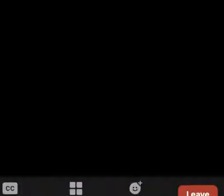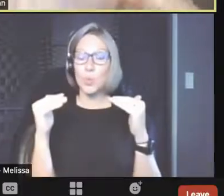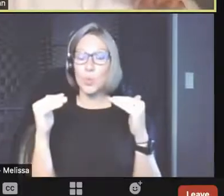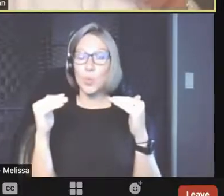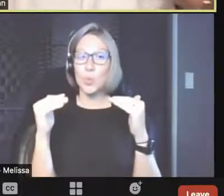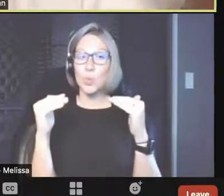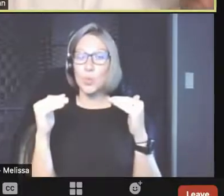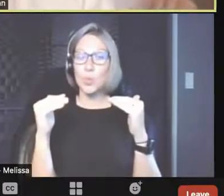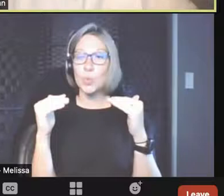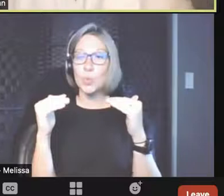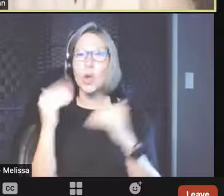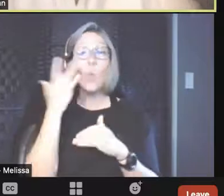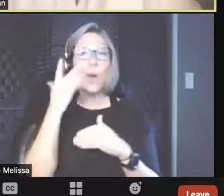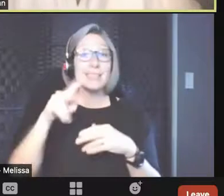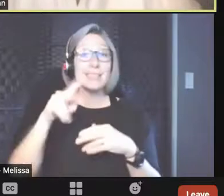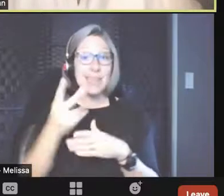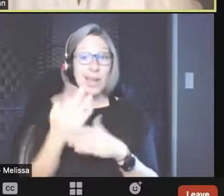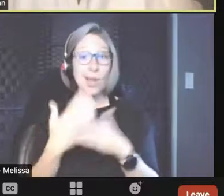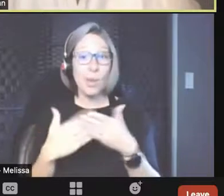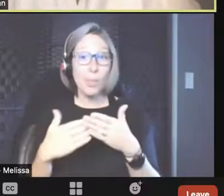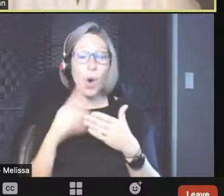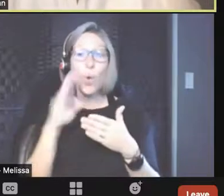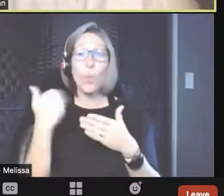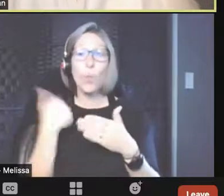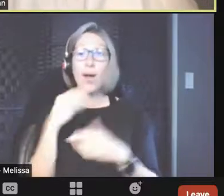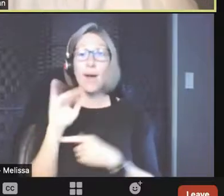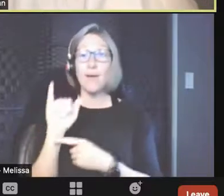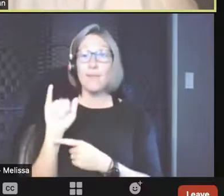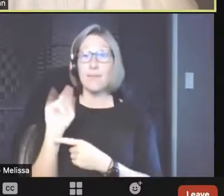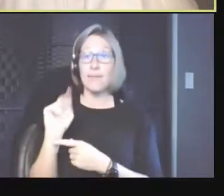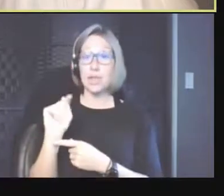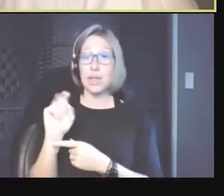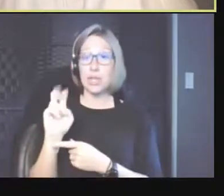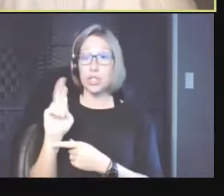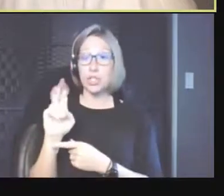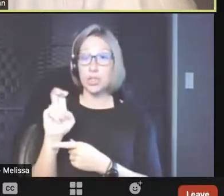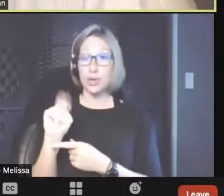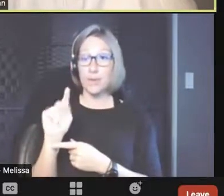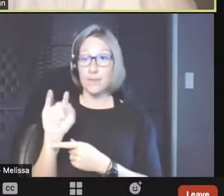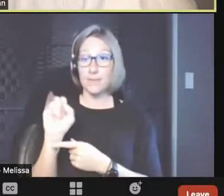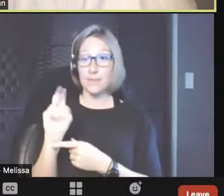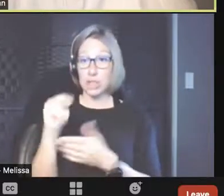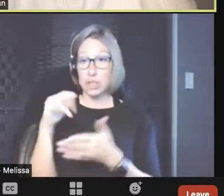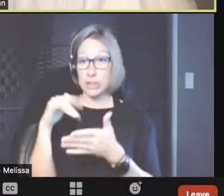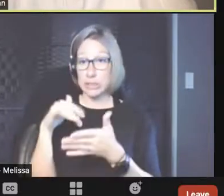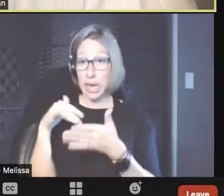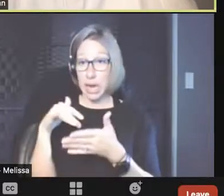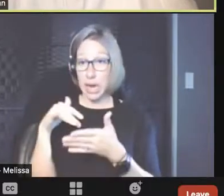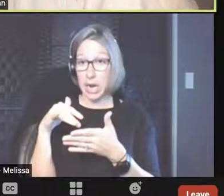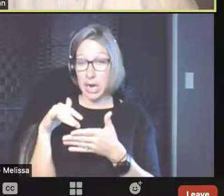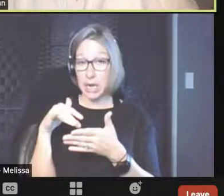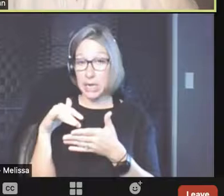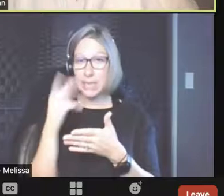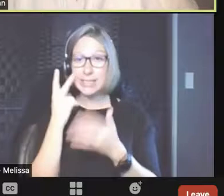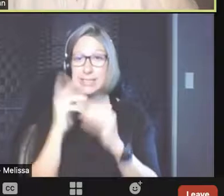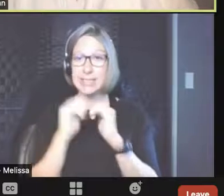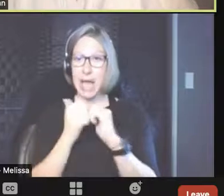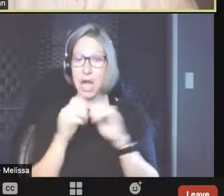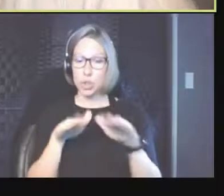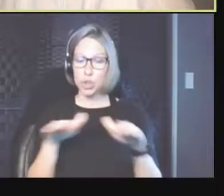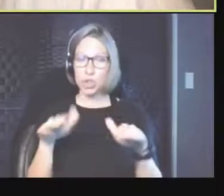because the second part of this is that there will be an intervention study to look at how children with CVI, how they improve